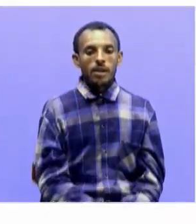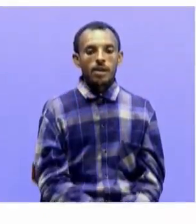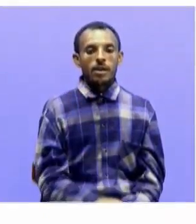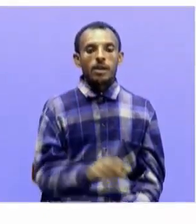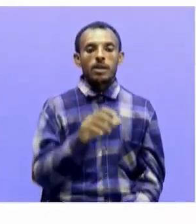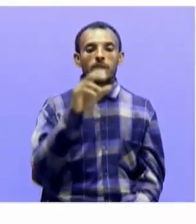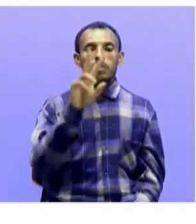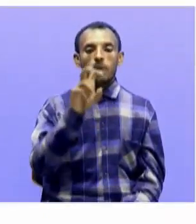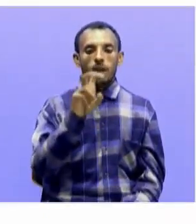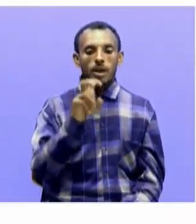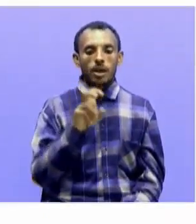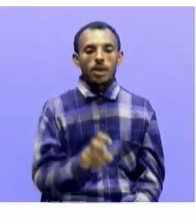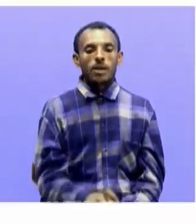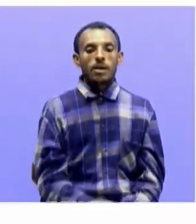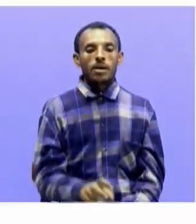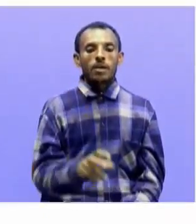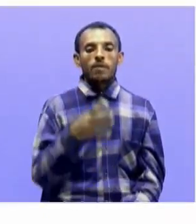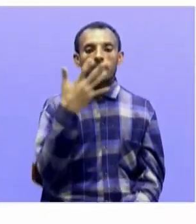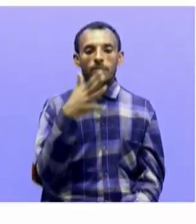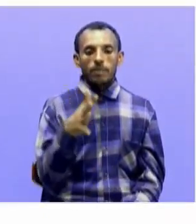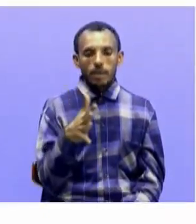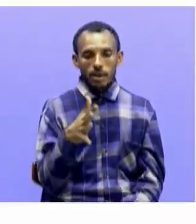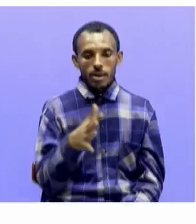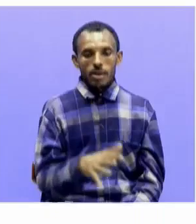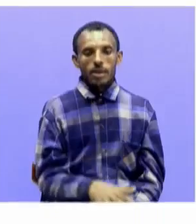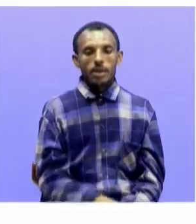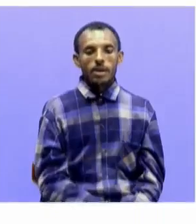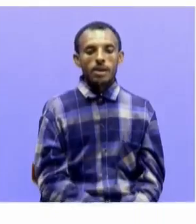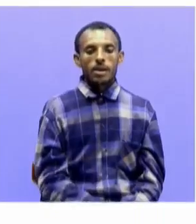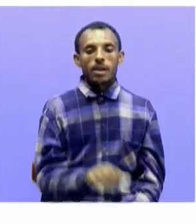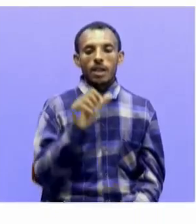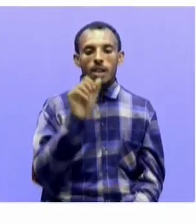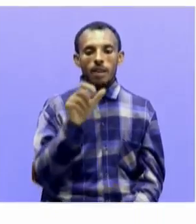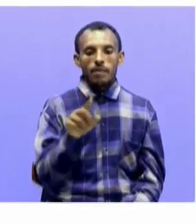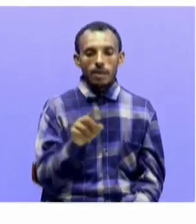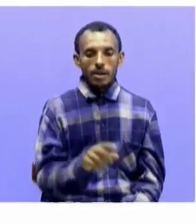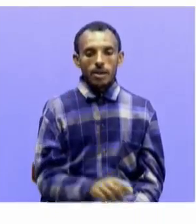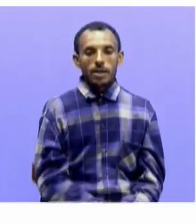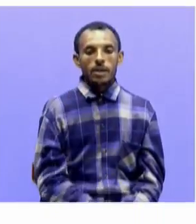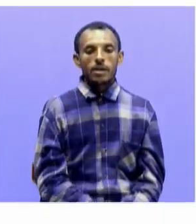20, 15, 11,